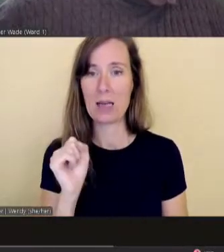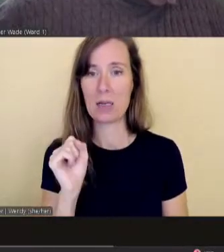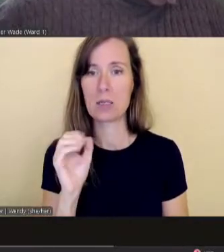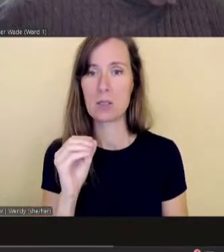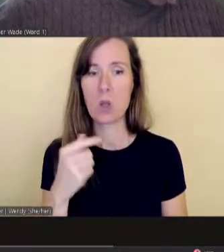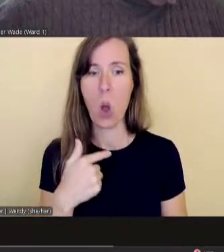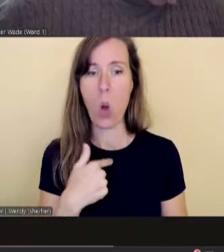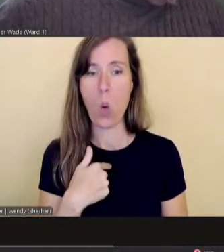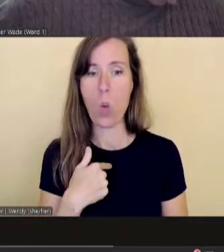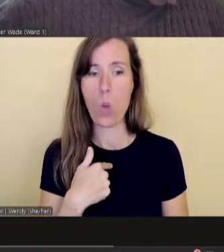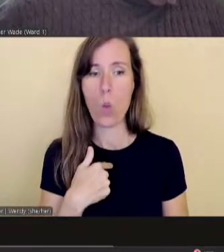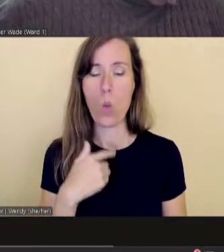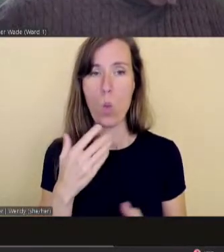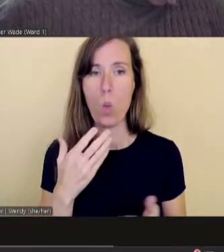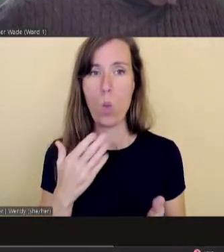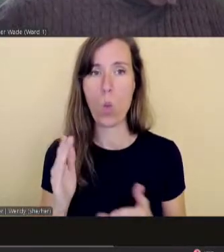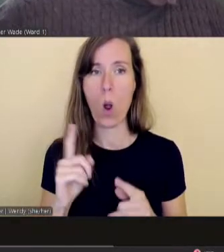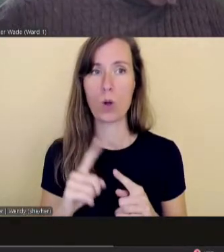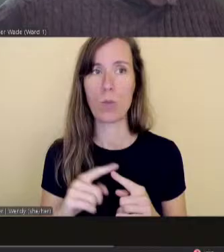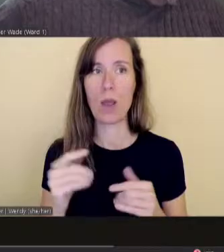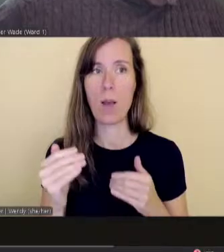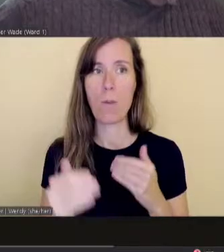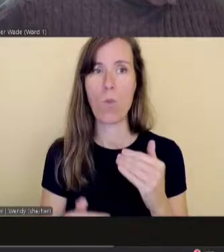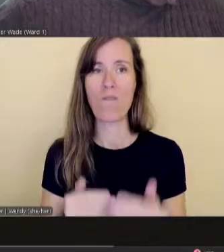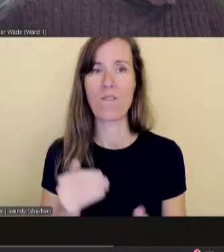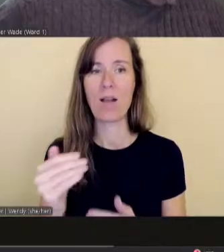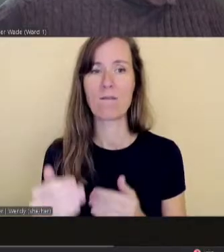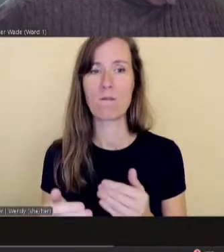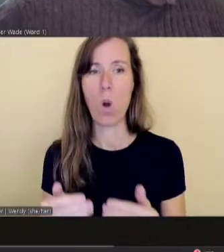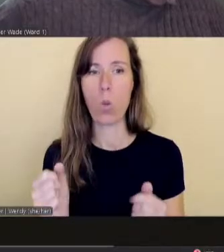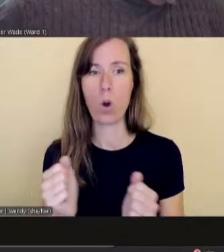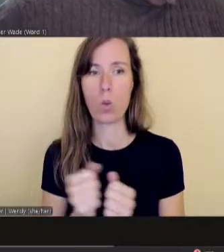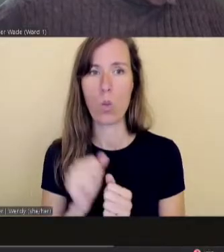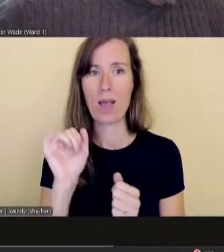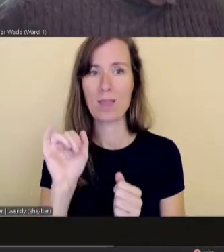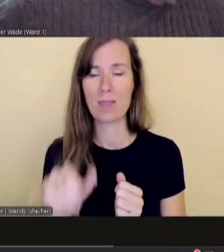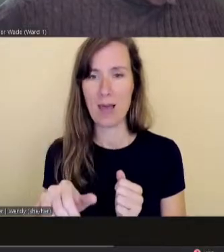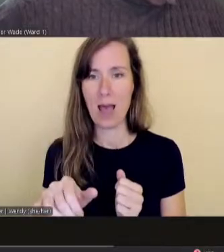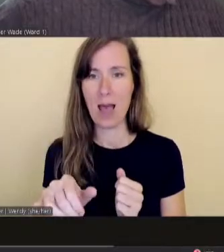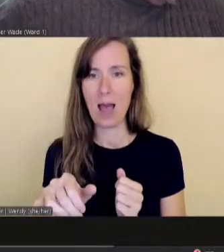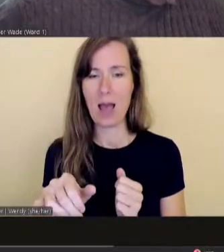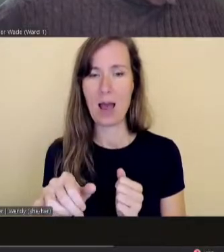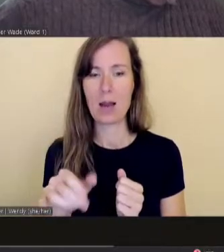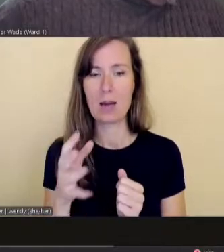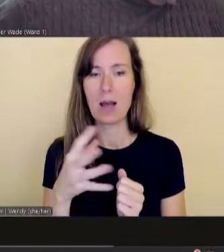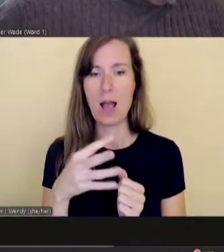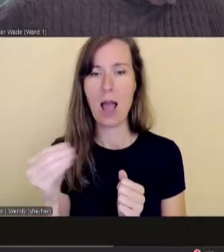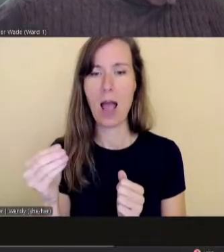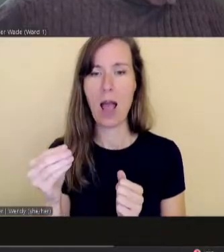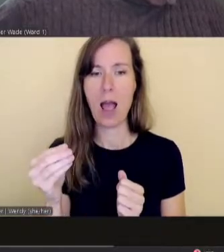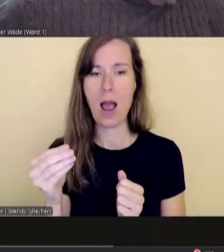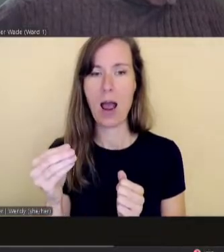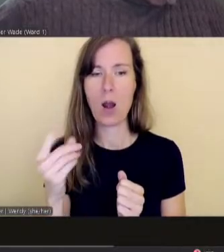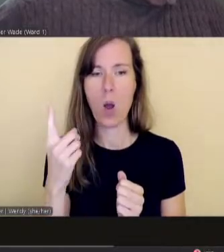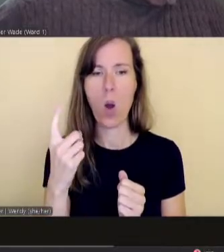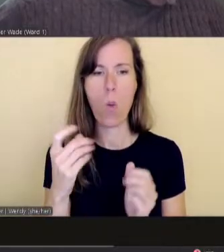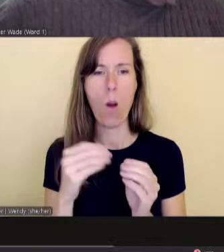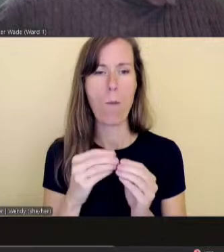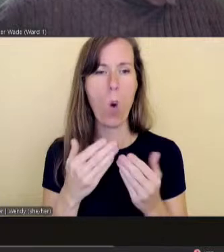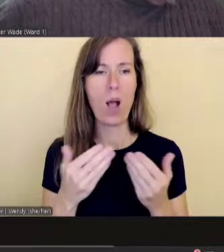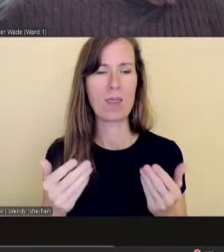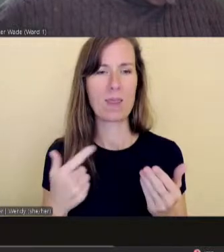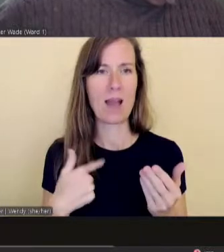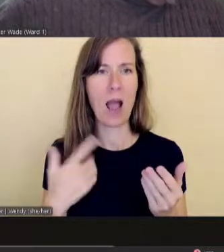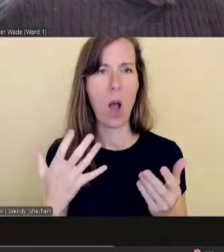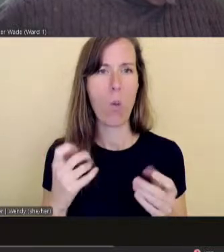that, and There's one more thing that I do want to